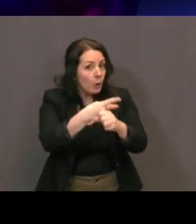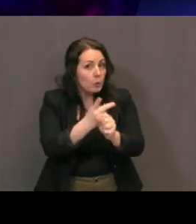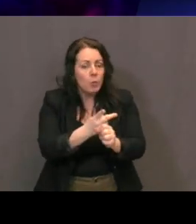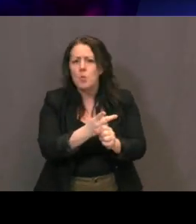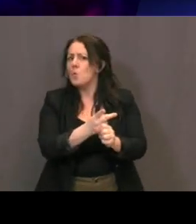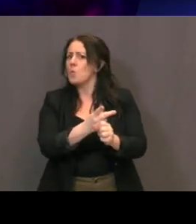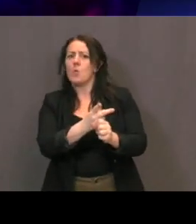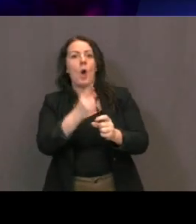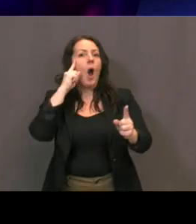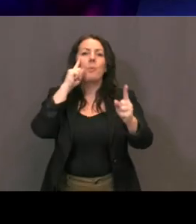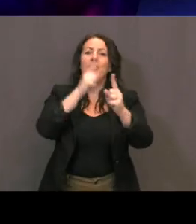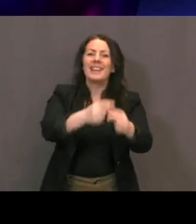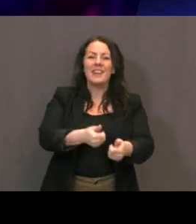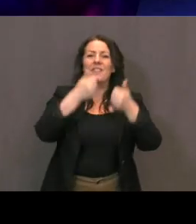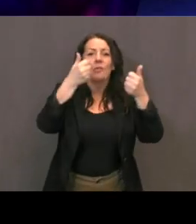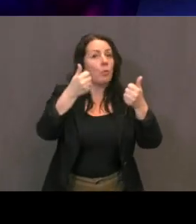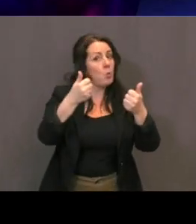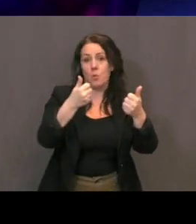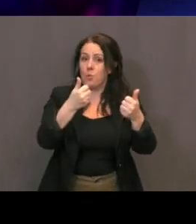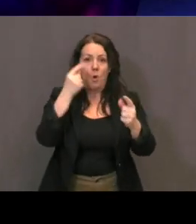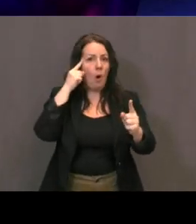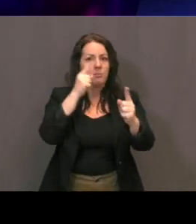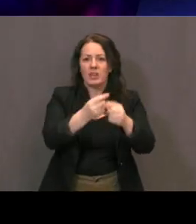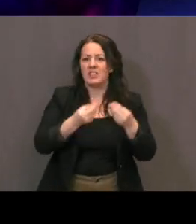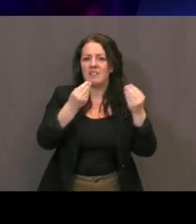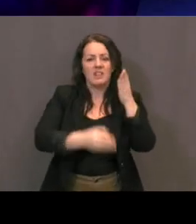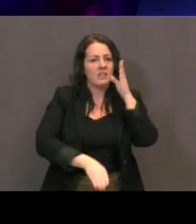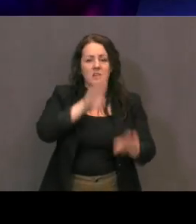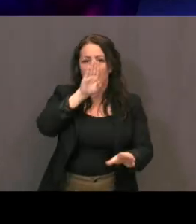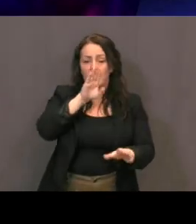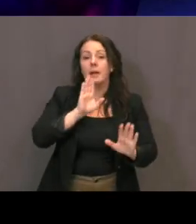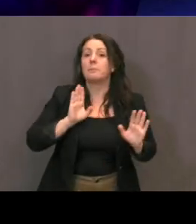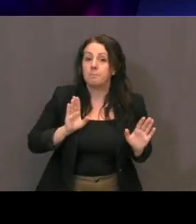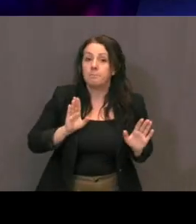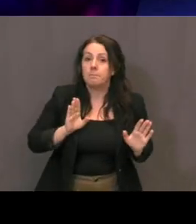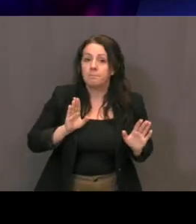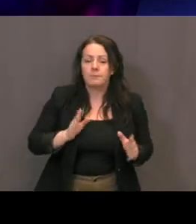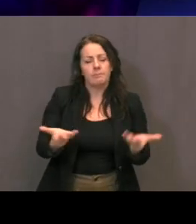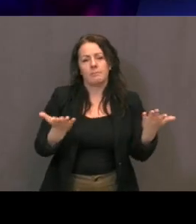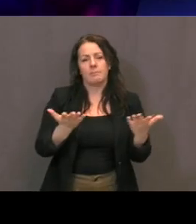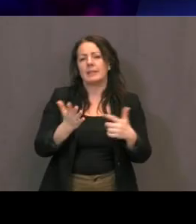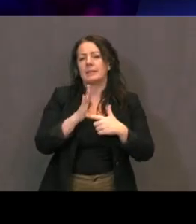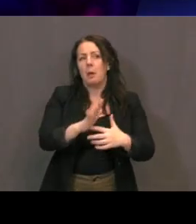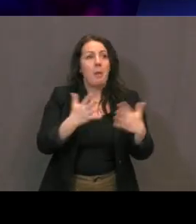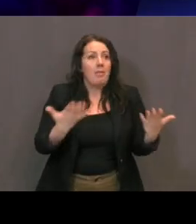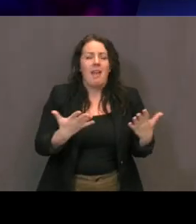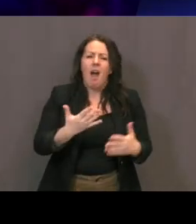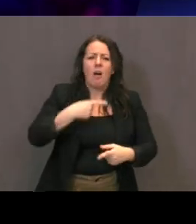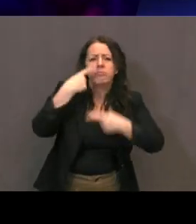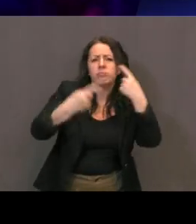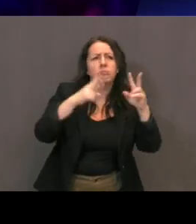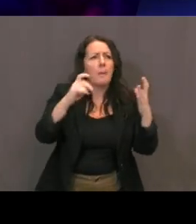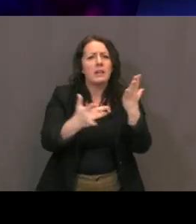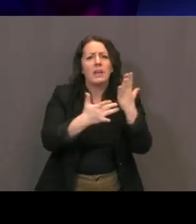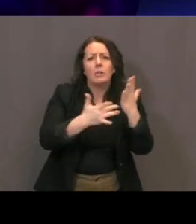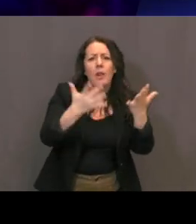when we see this latest peak of language technology, AI and natural language processing and LLPs, like